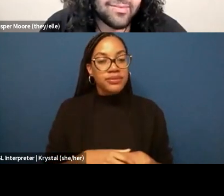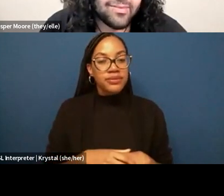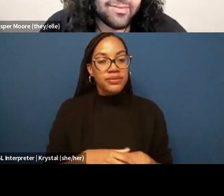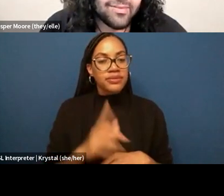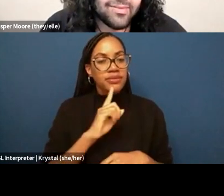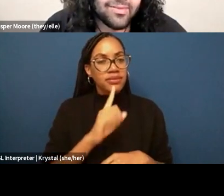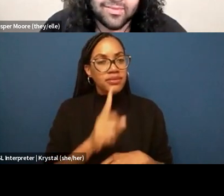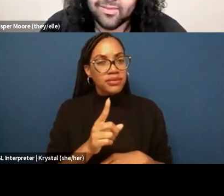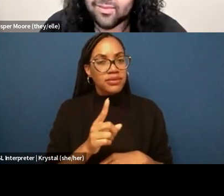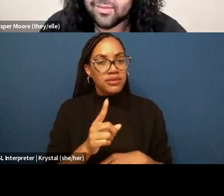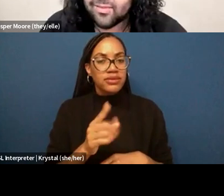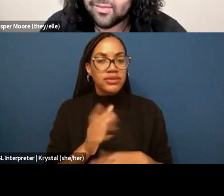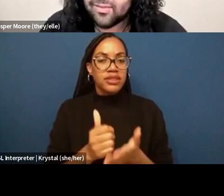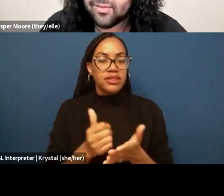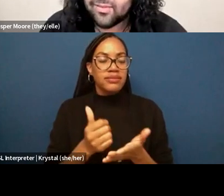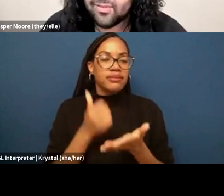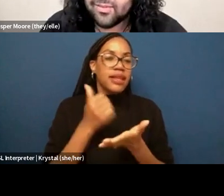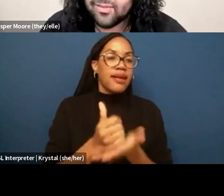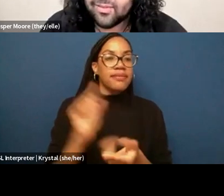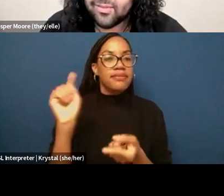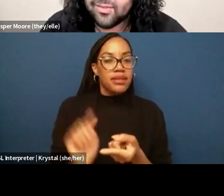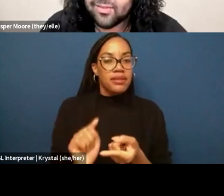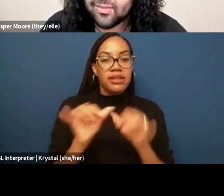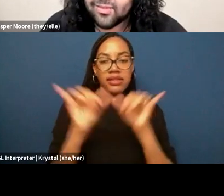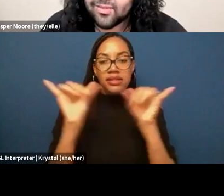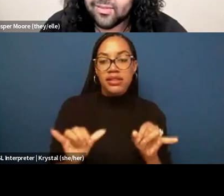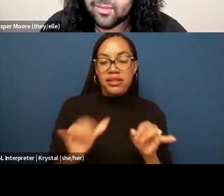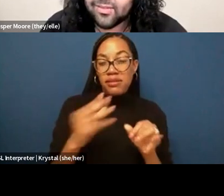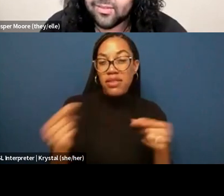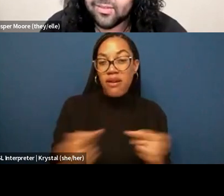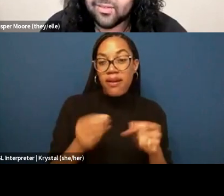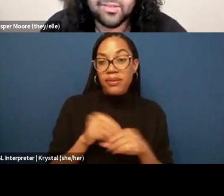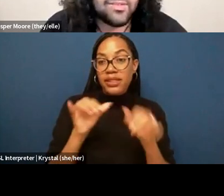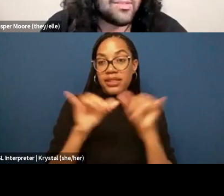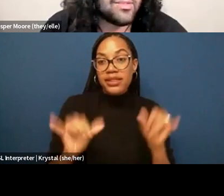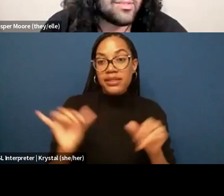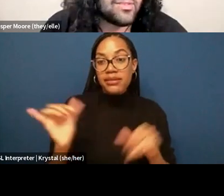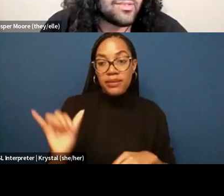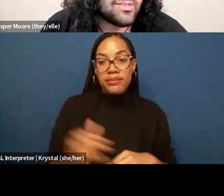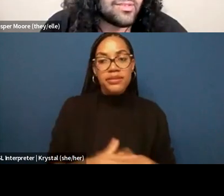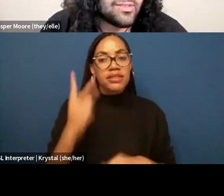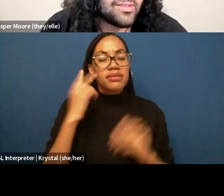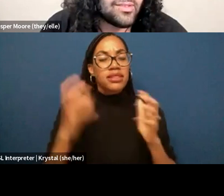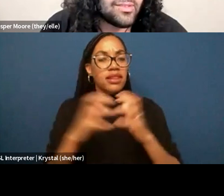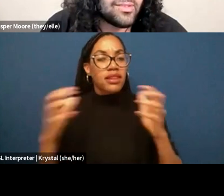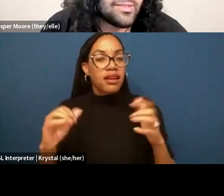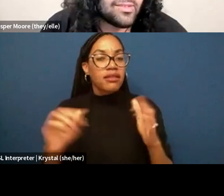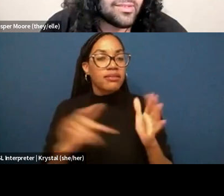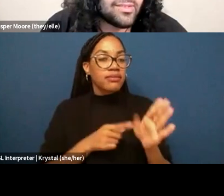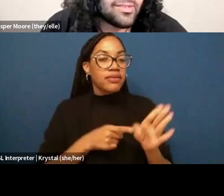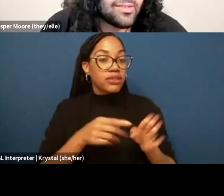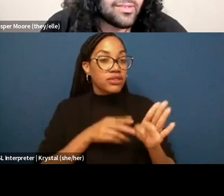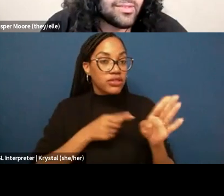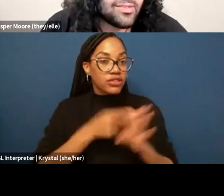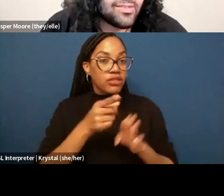systems, the harm of existing systems. I'm seeing a lot more professional development in healing practices and building